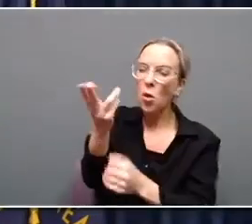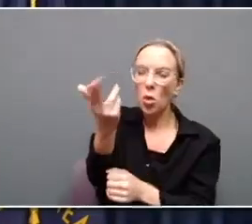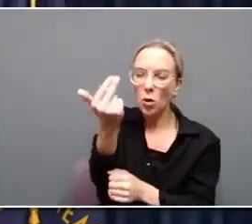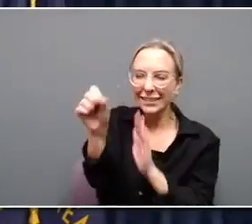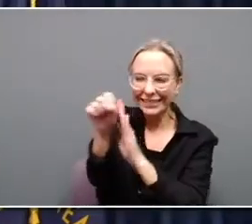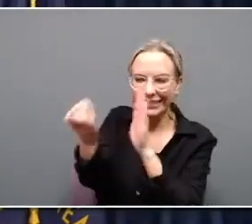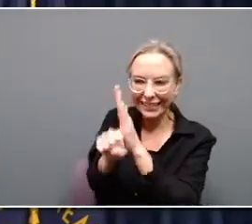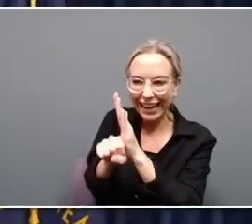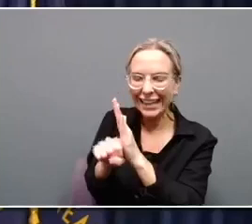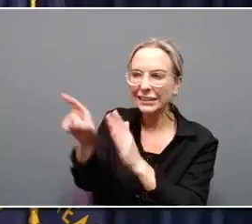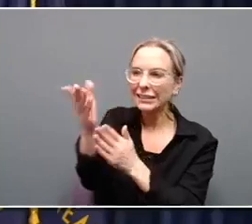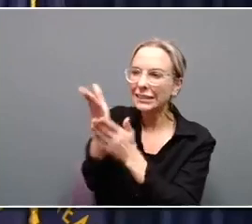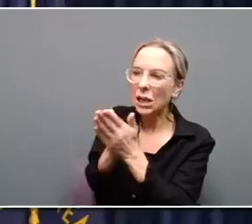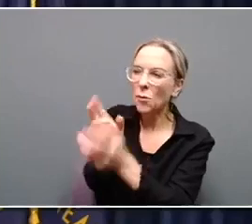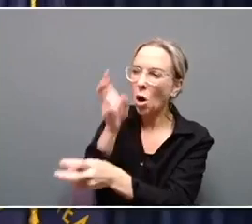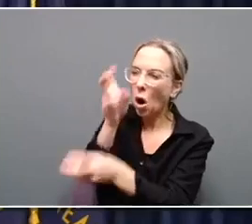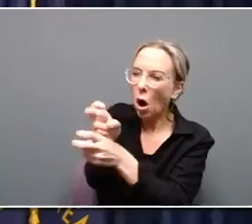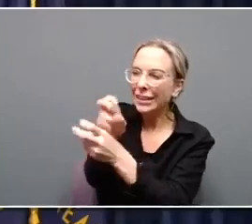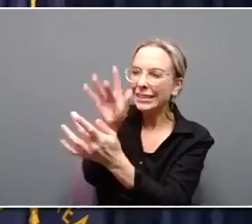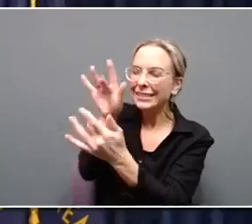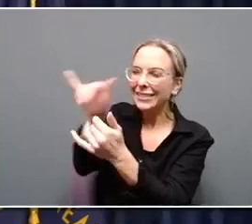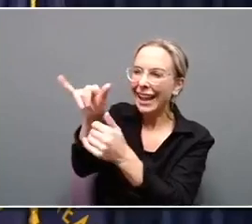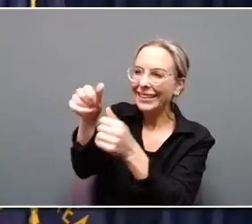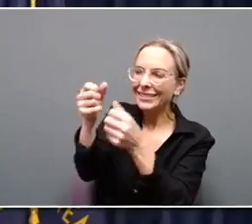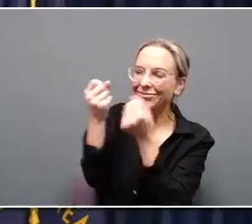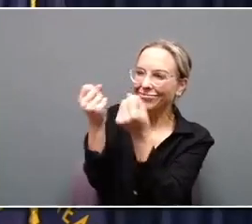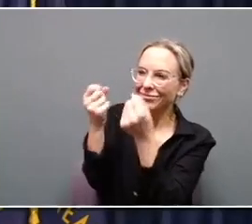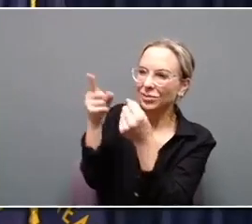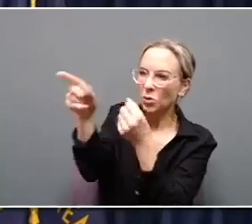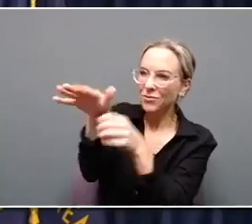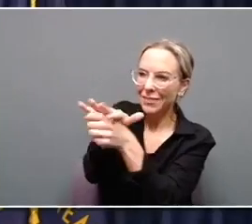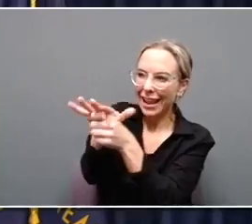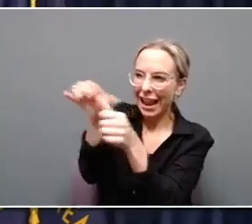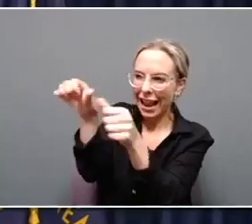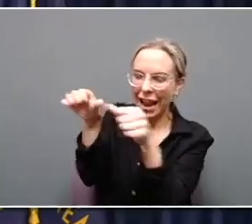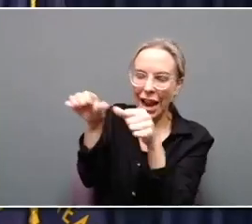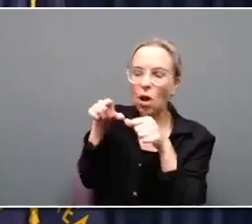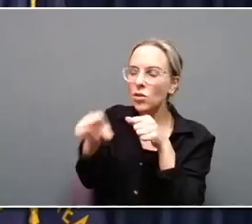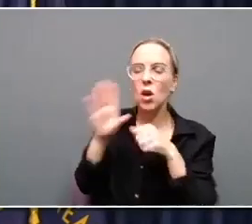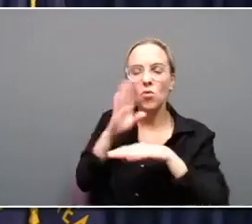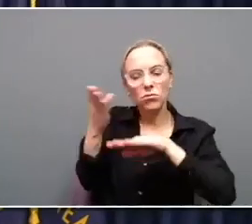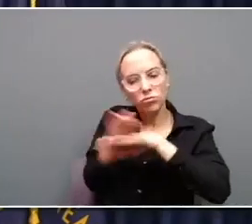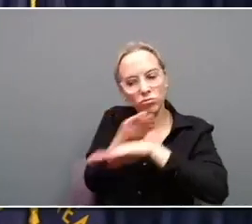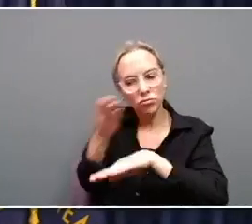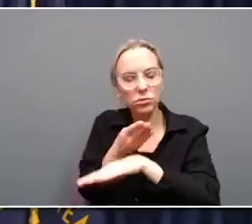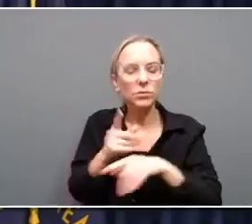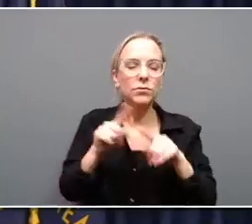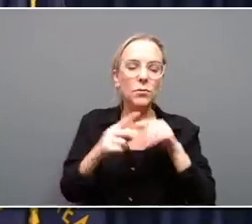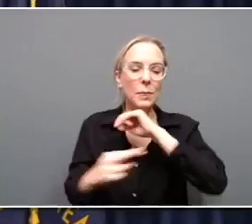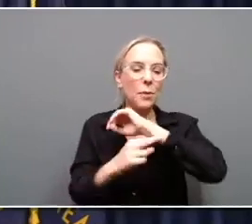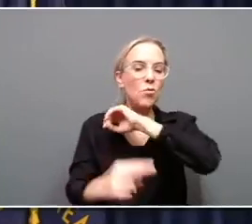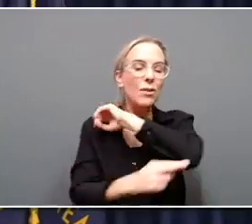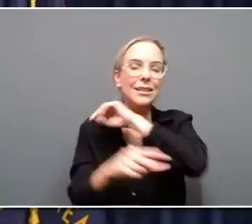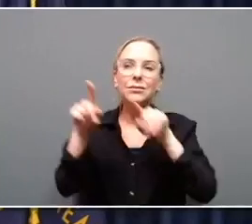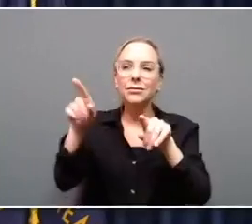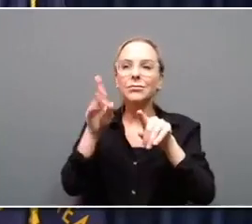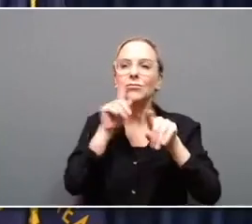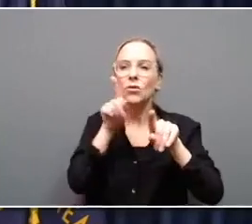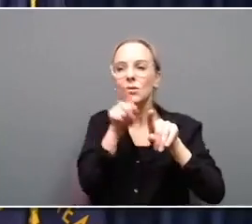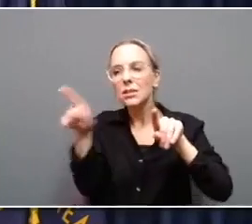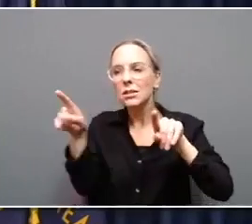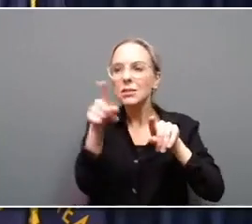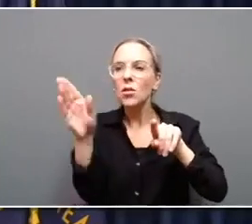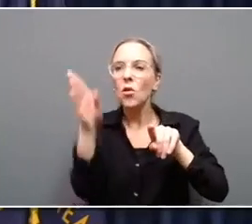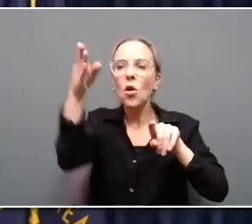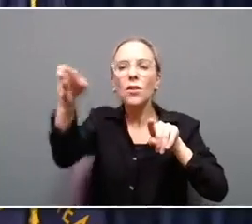hard-to-reach areas. Under this contract, crews will complete the roadbed from Marrowbone Bridge over KY 195 to